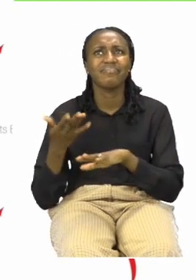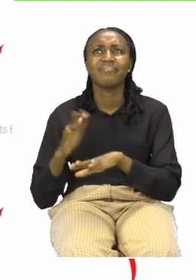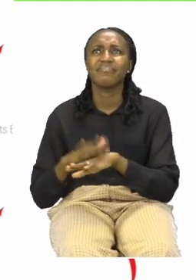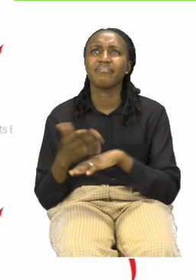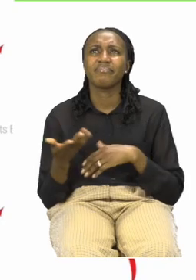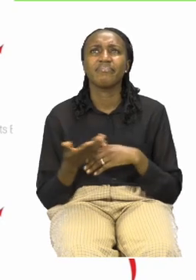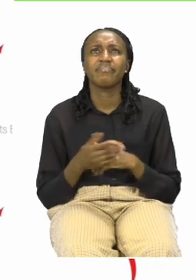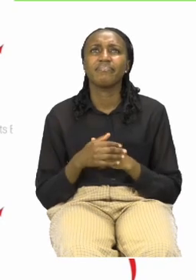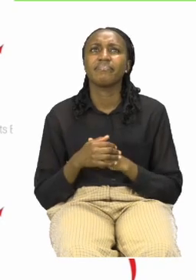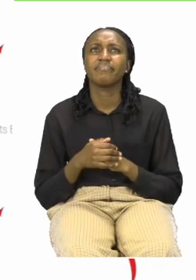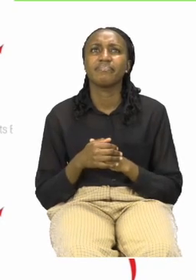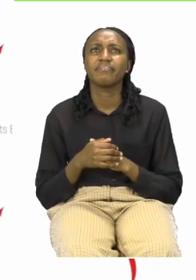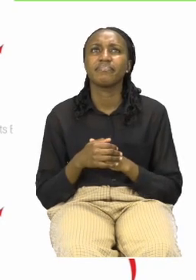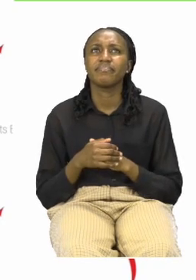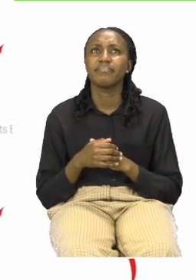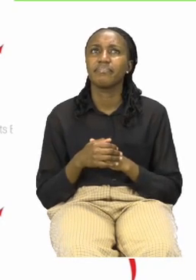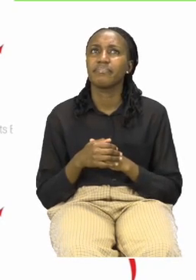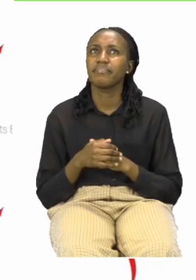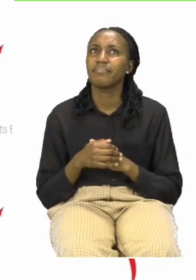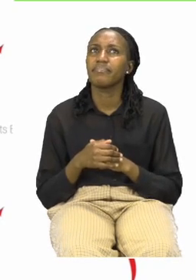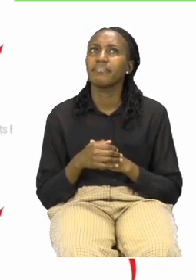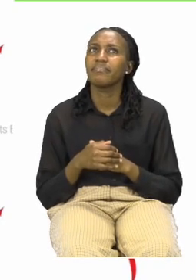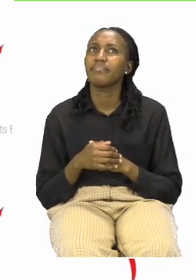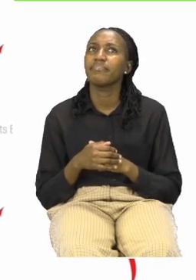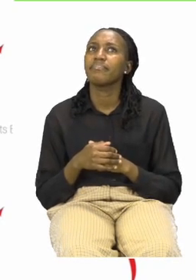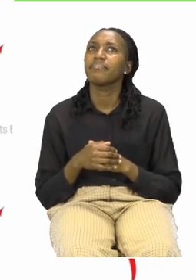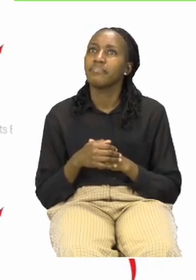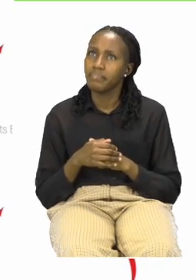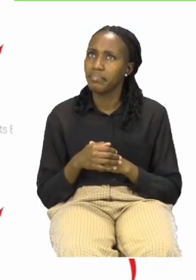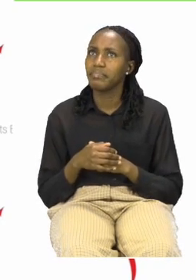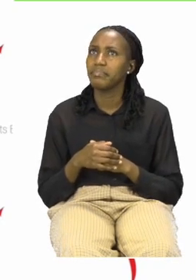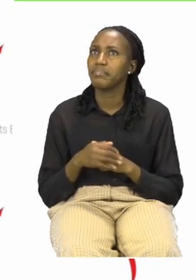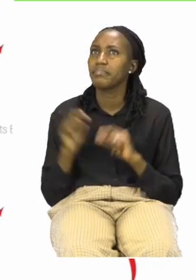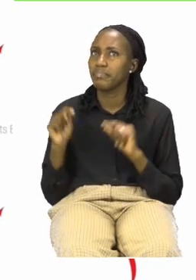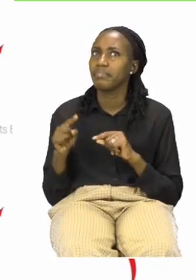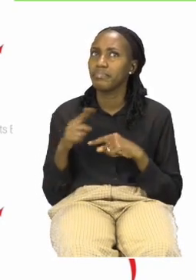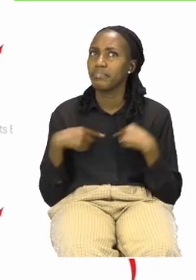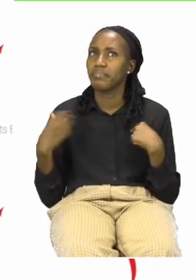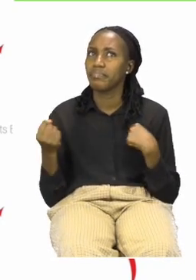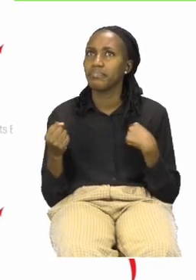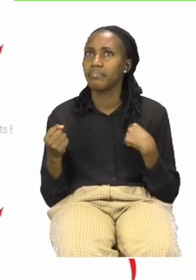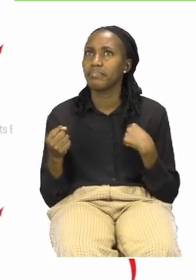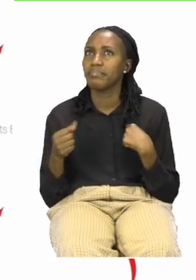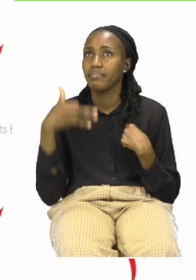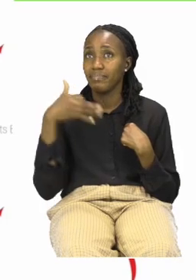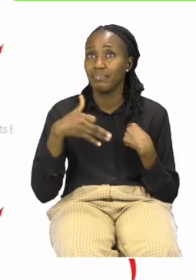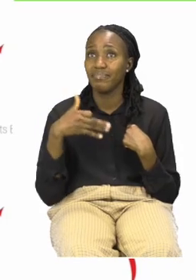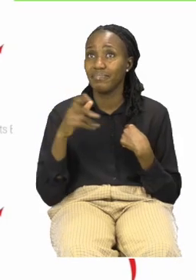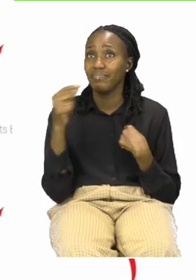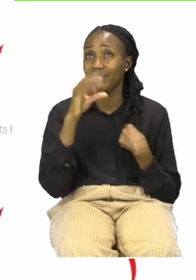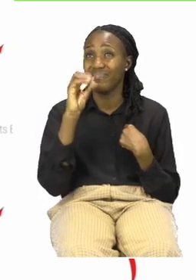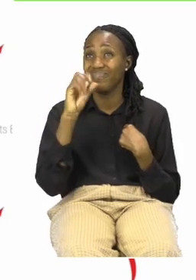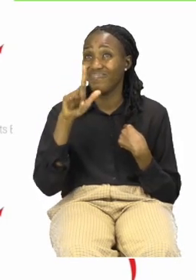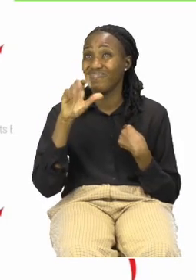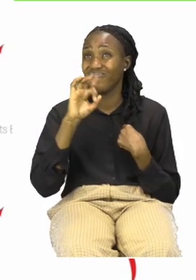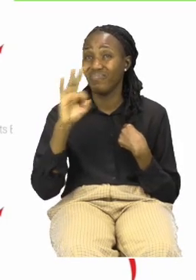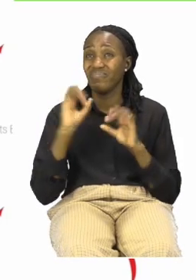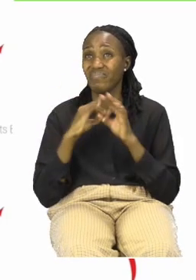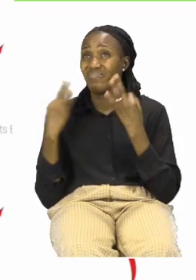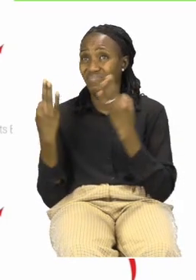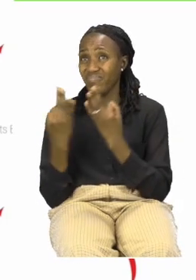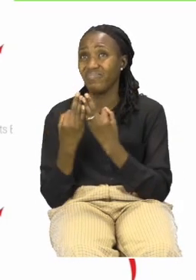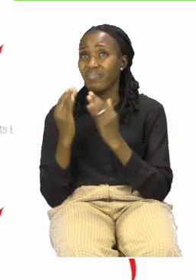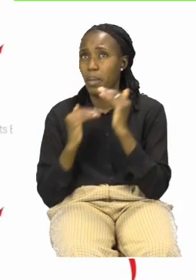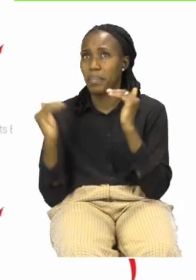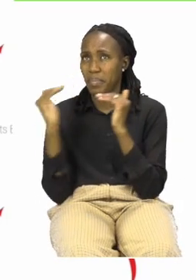on top and how it works? We've got the Namibia Golf Federation, which is on top,